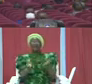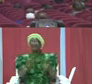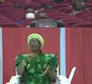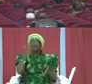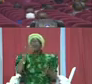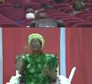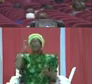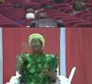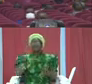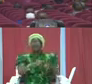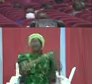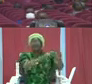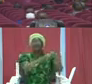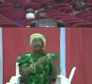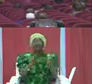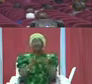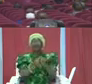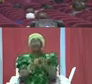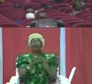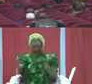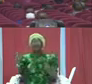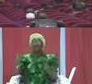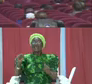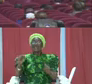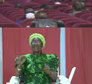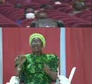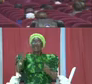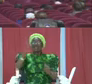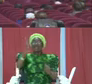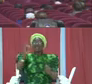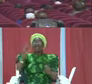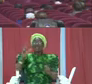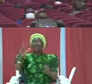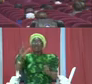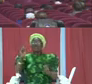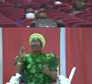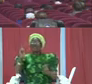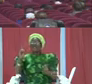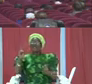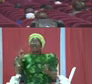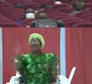went with a wild wind to heaven.